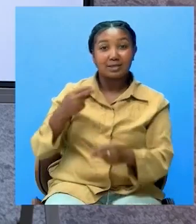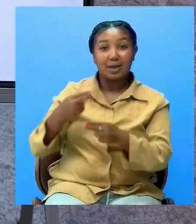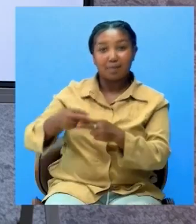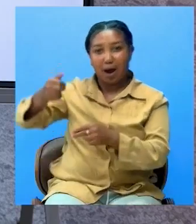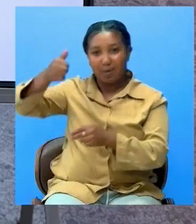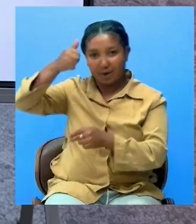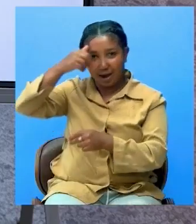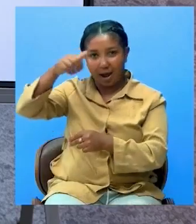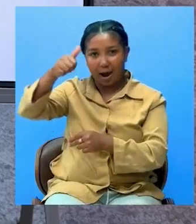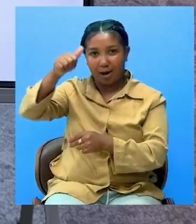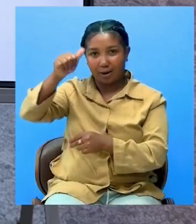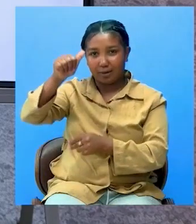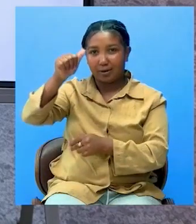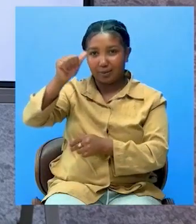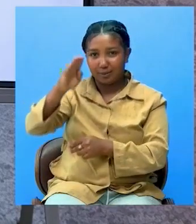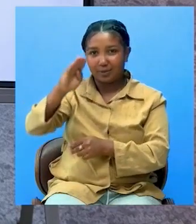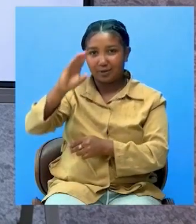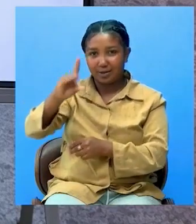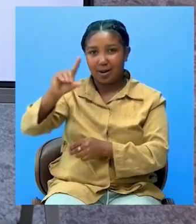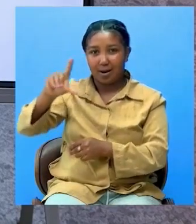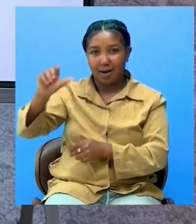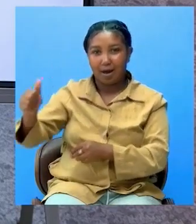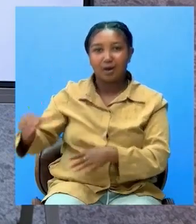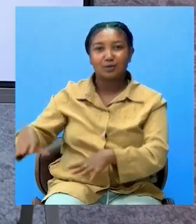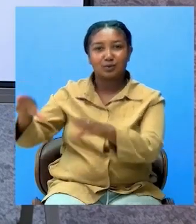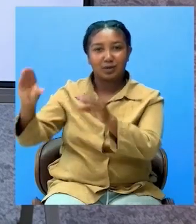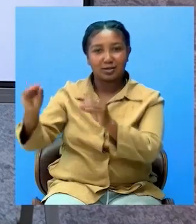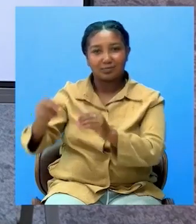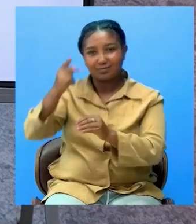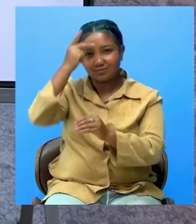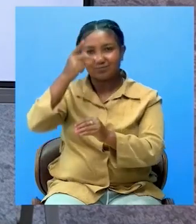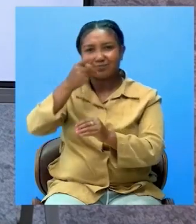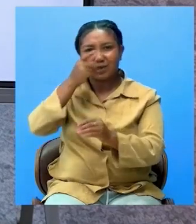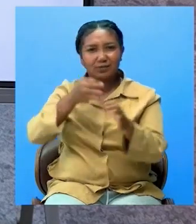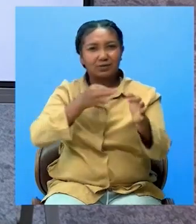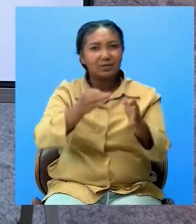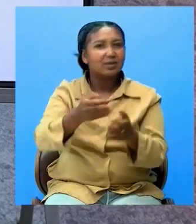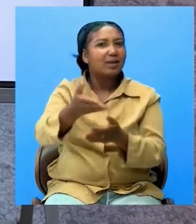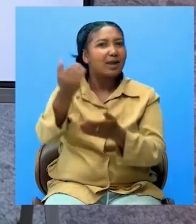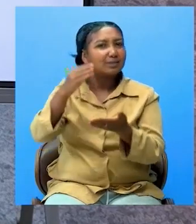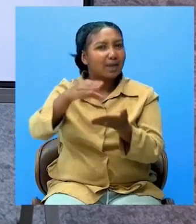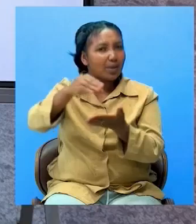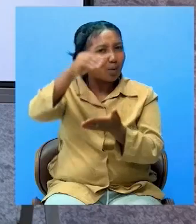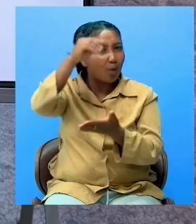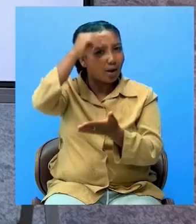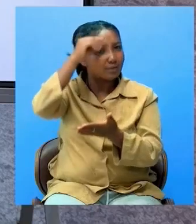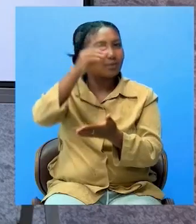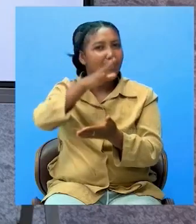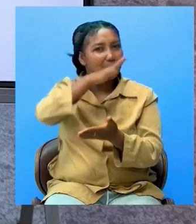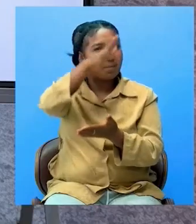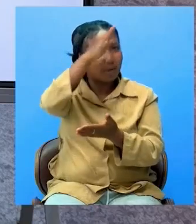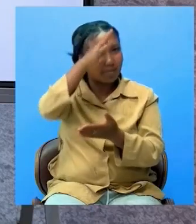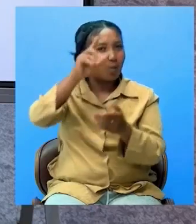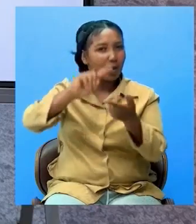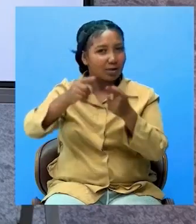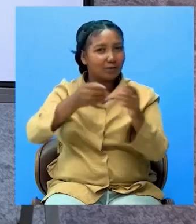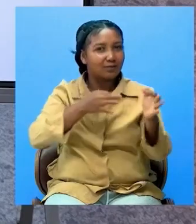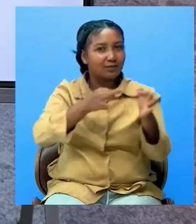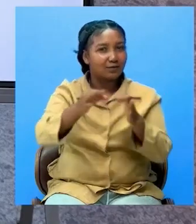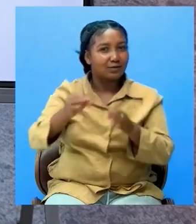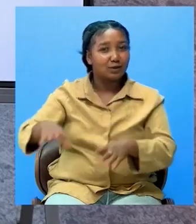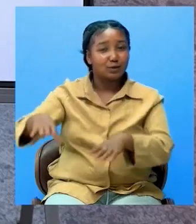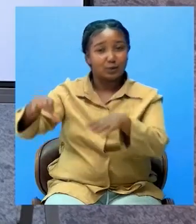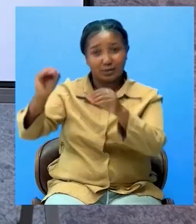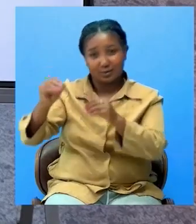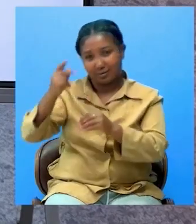Govana. Students, please tell to your parents what we learned in the previous lesson. Students'